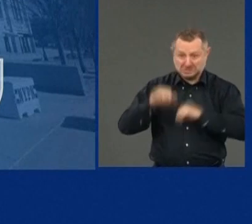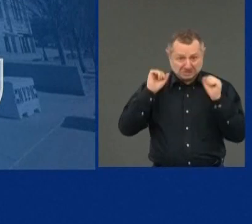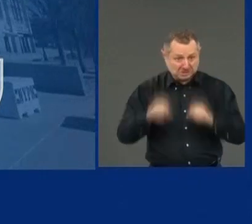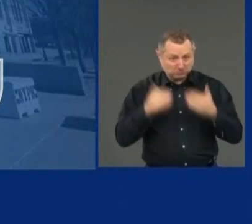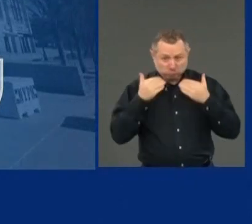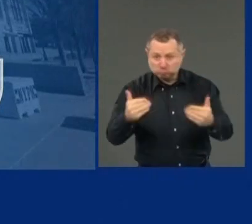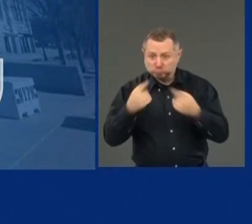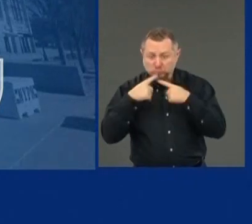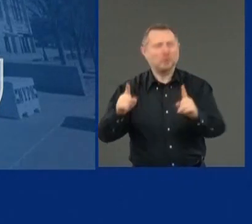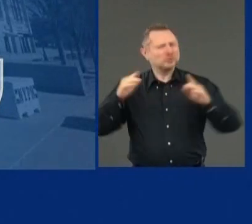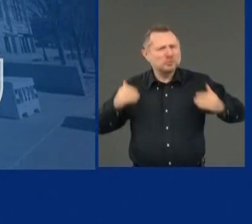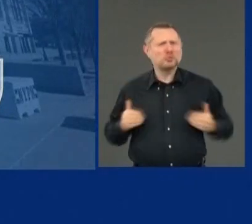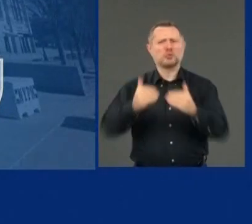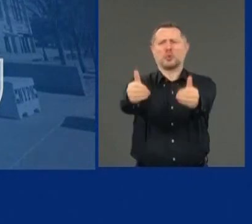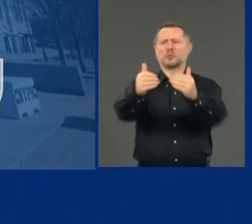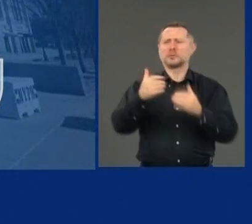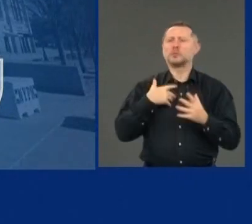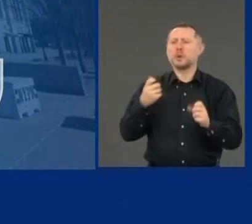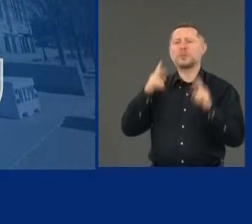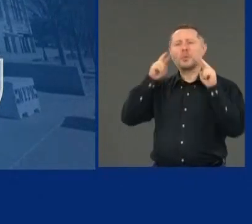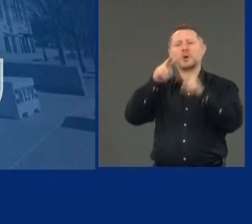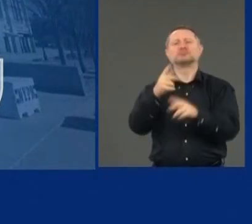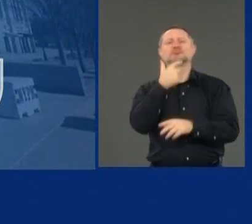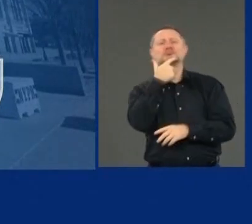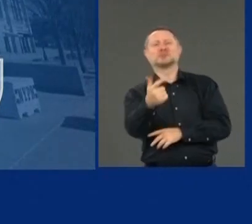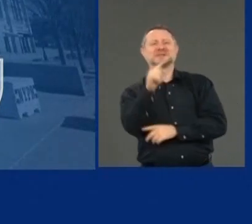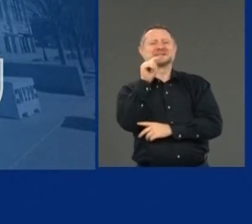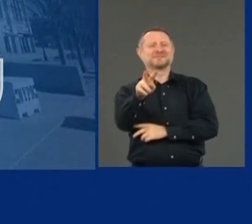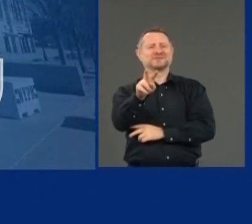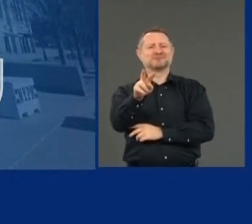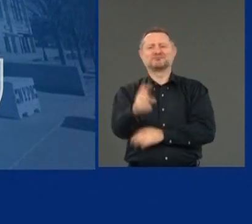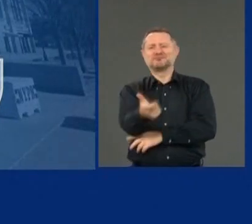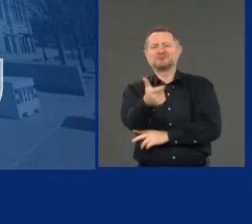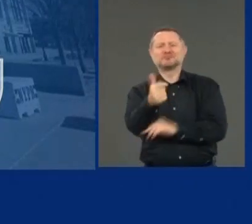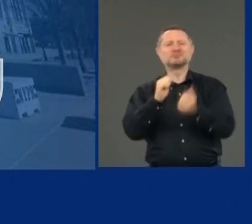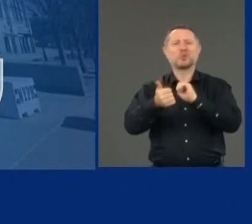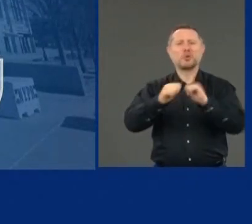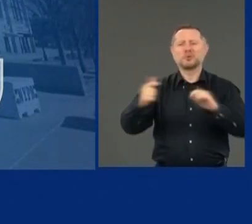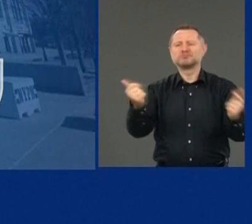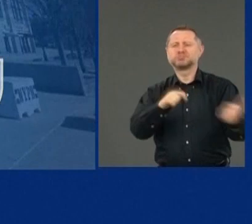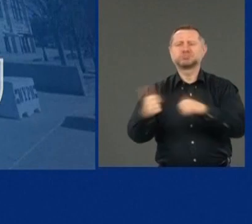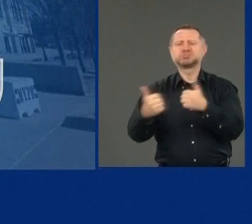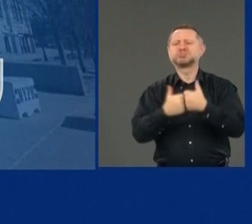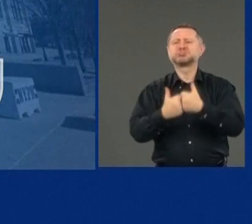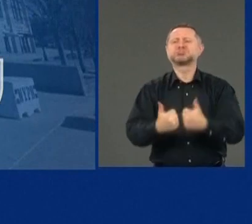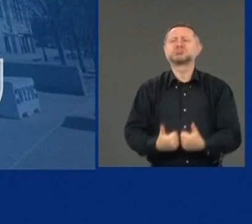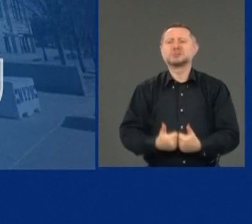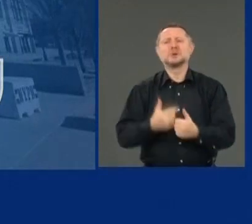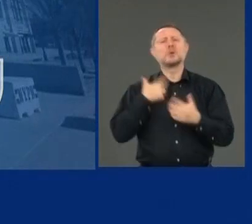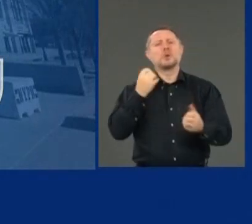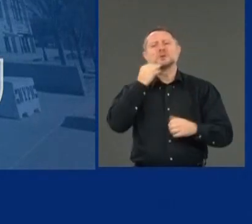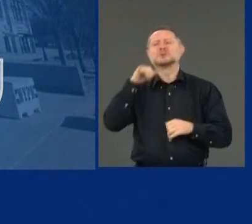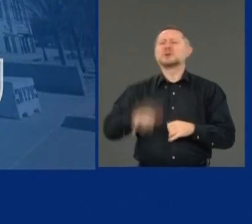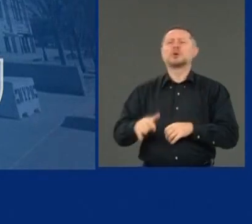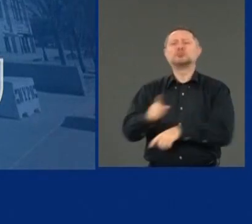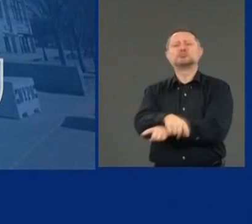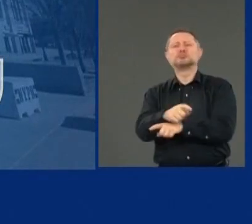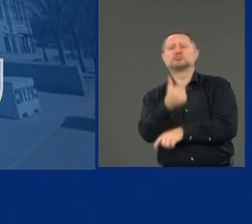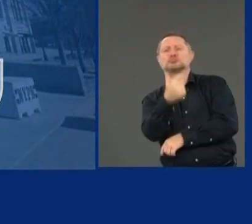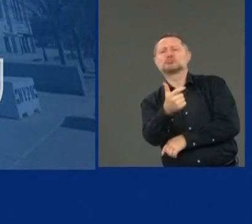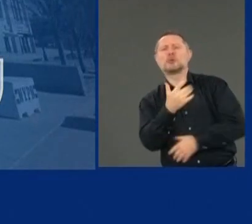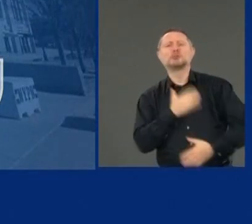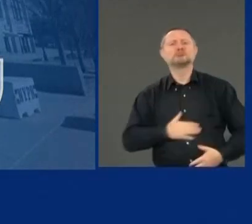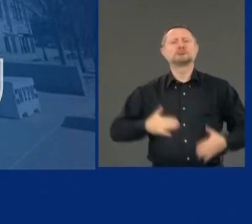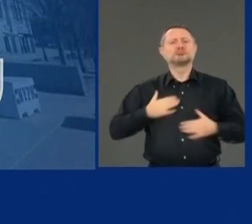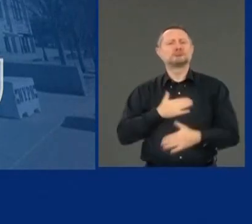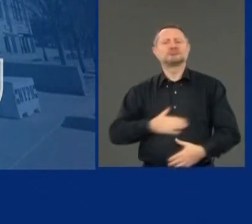want people to be able to watch sports to the extent people are still staying home. It gives people something to do. It's a return